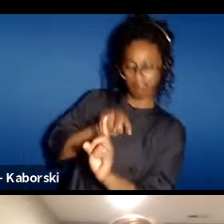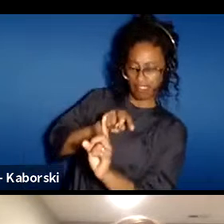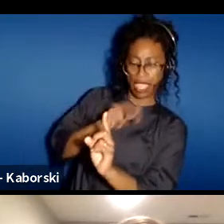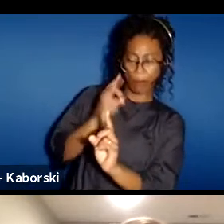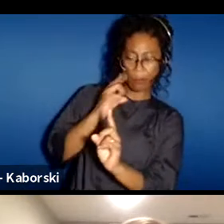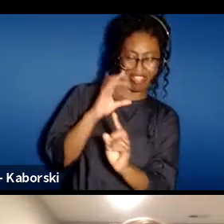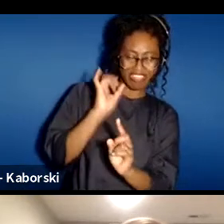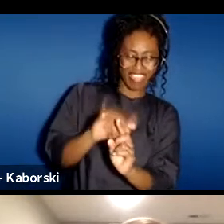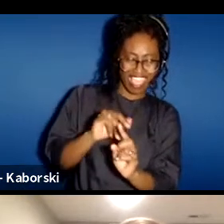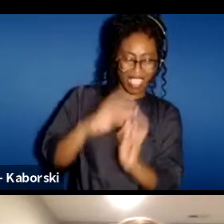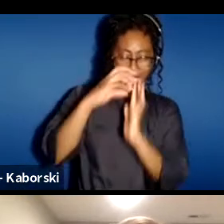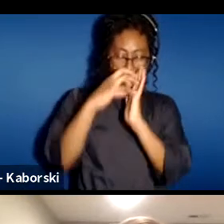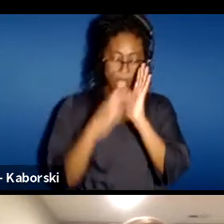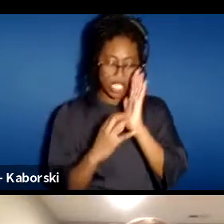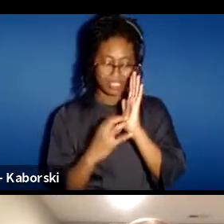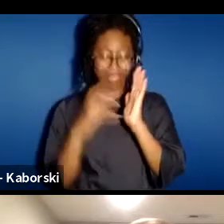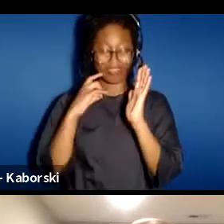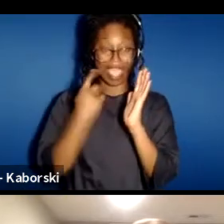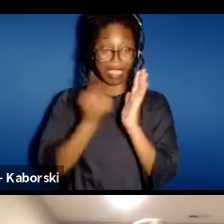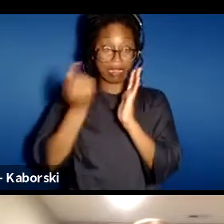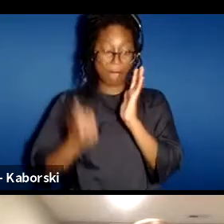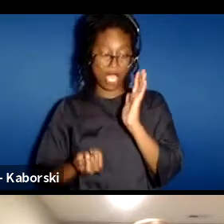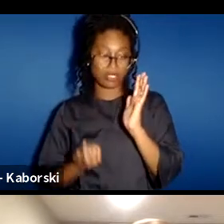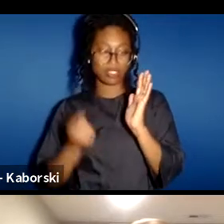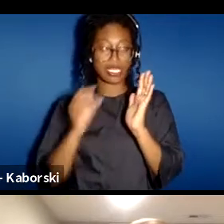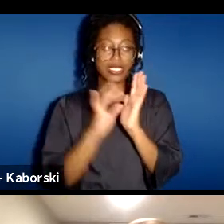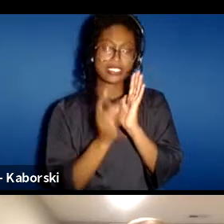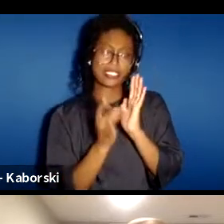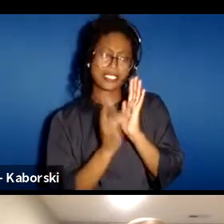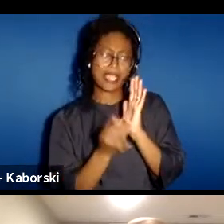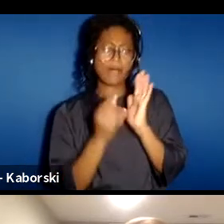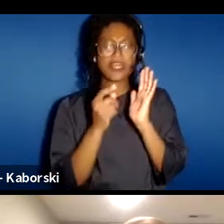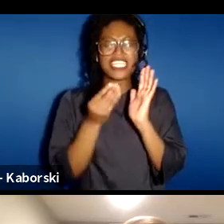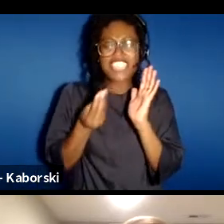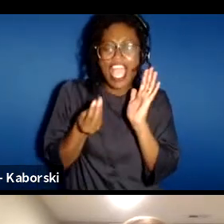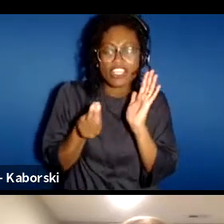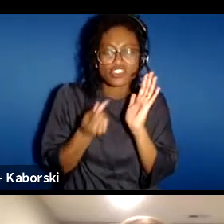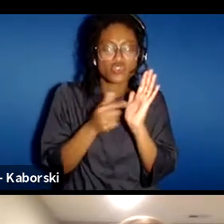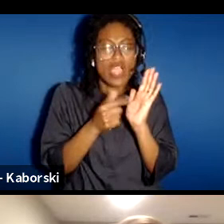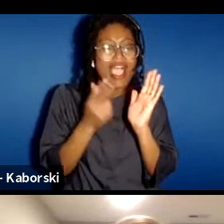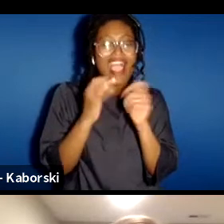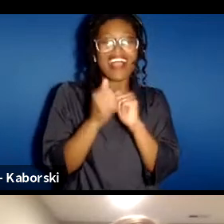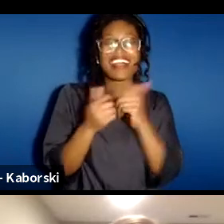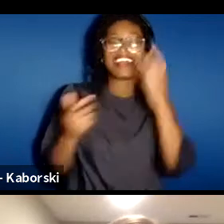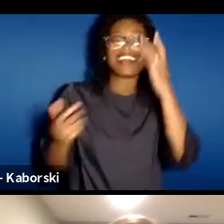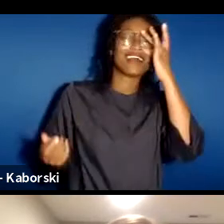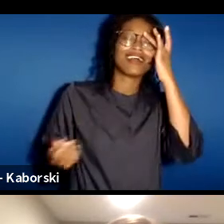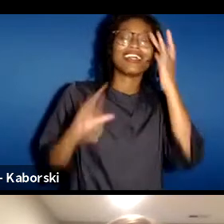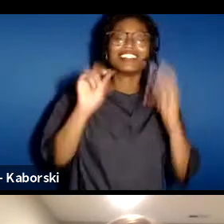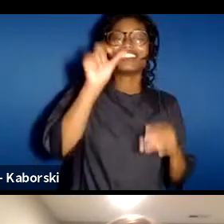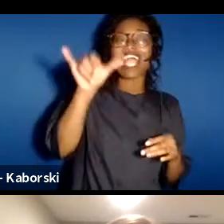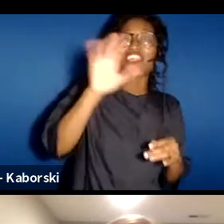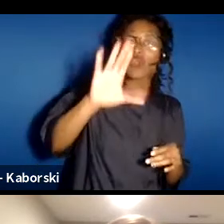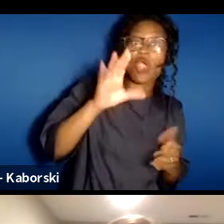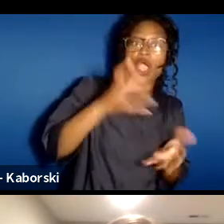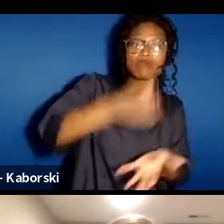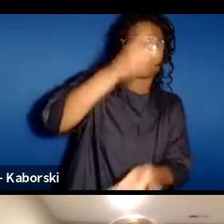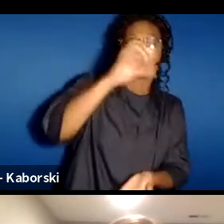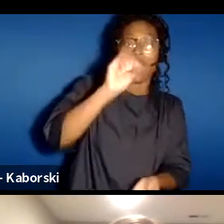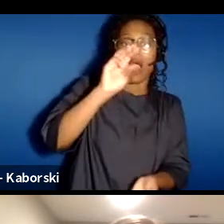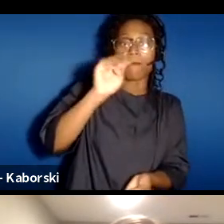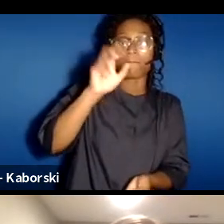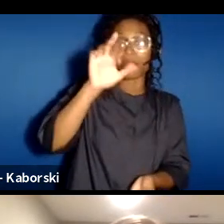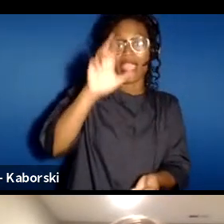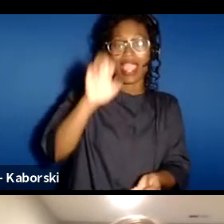label texture, how did they do these different things. I mean Jay, how you did the ombre, I'm impressed with how that works.